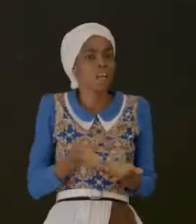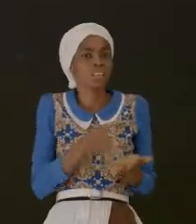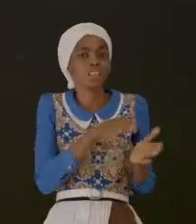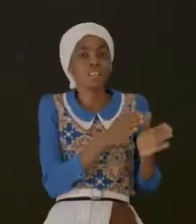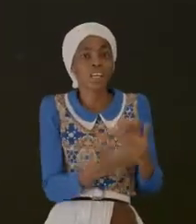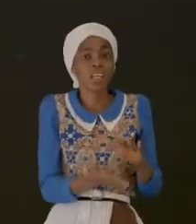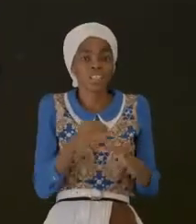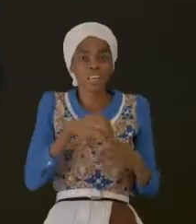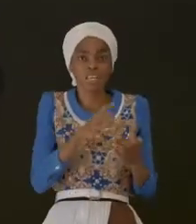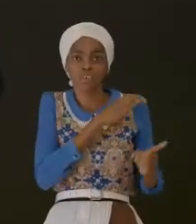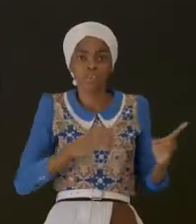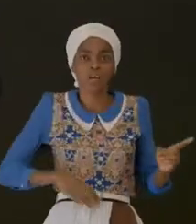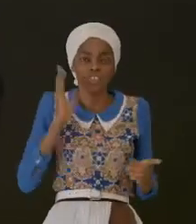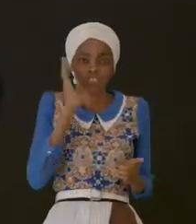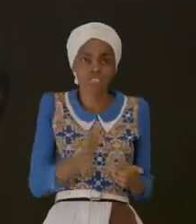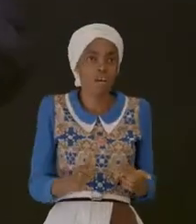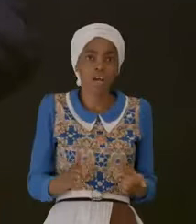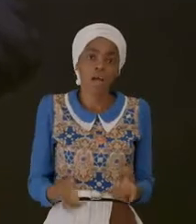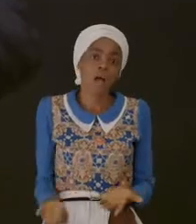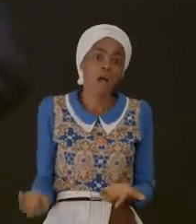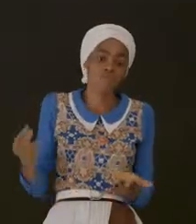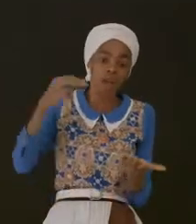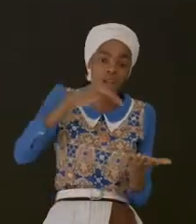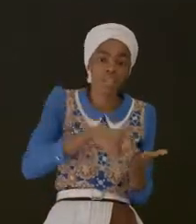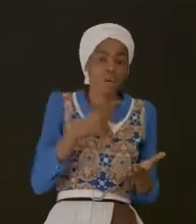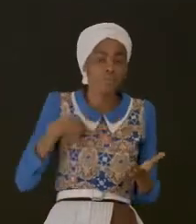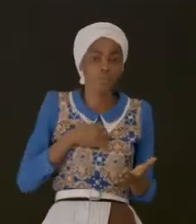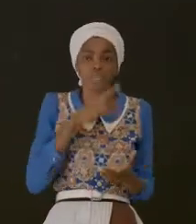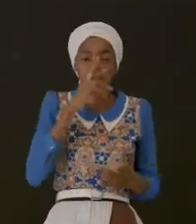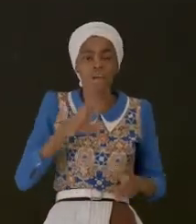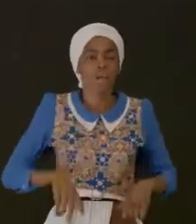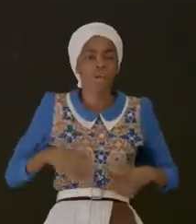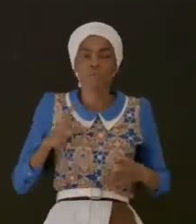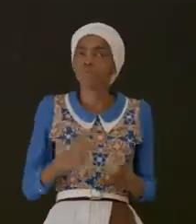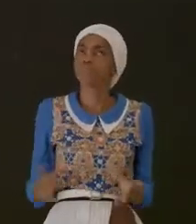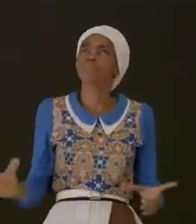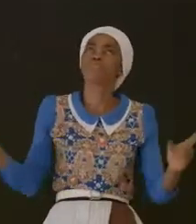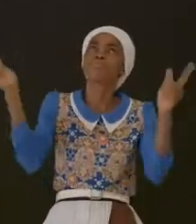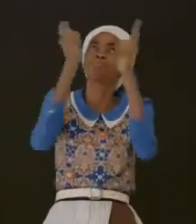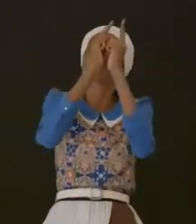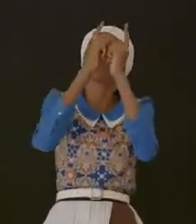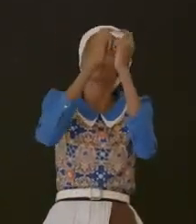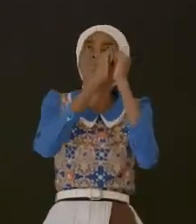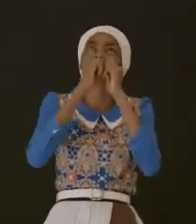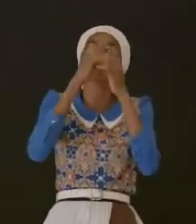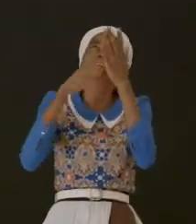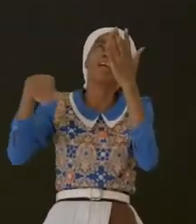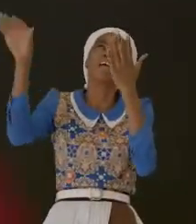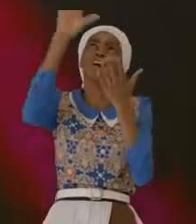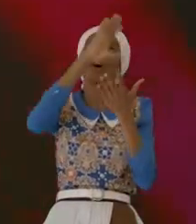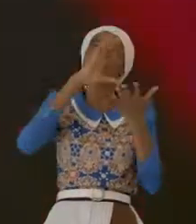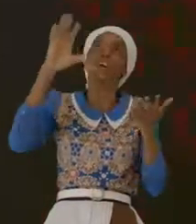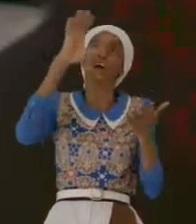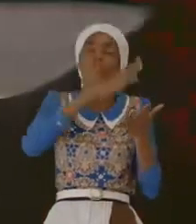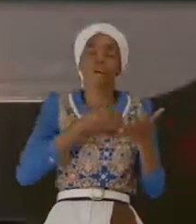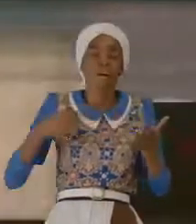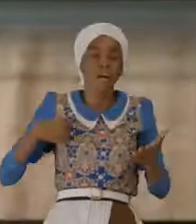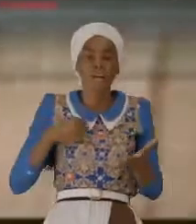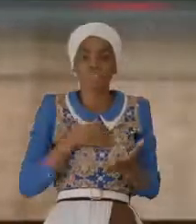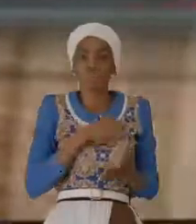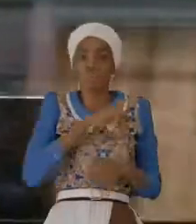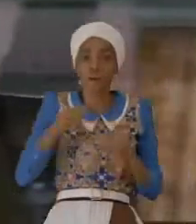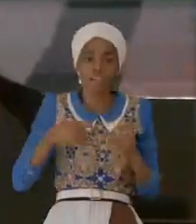shall rise and we life shall be caught up together with them in the clouds and When the